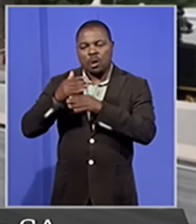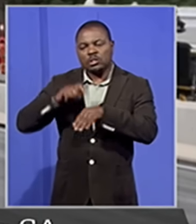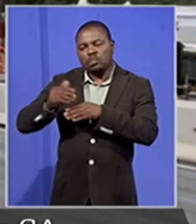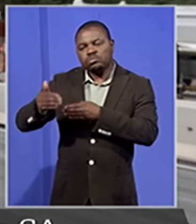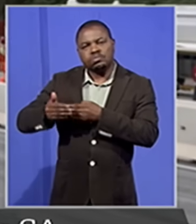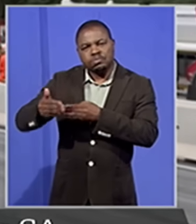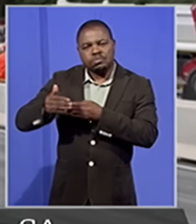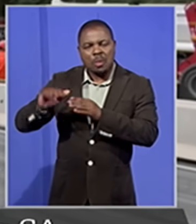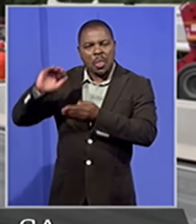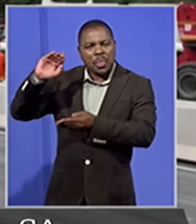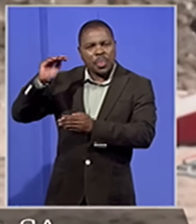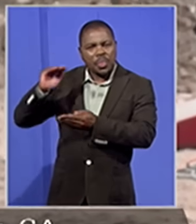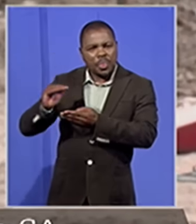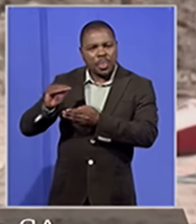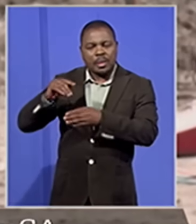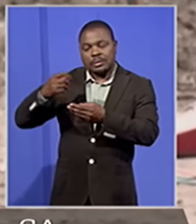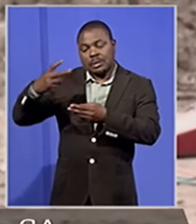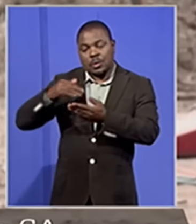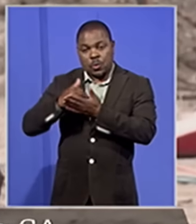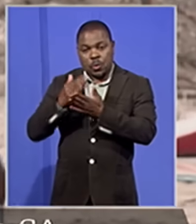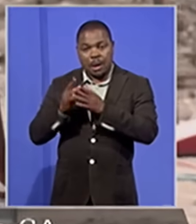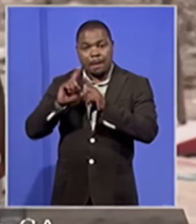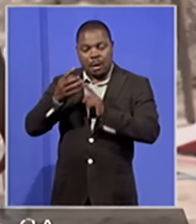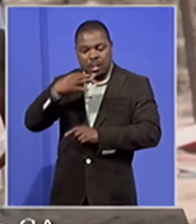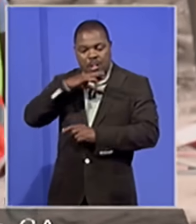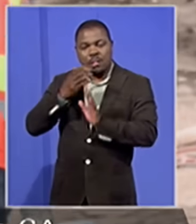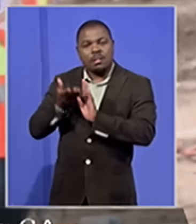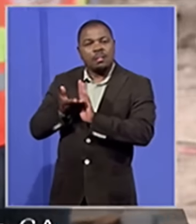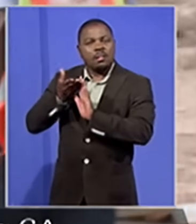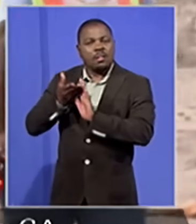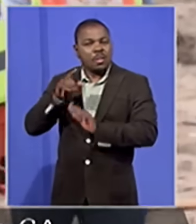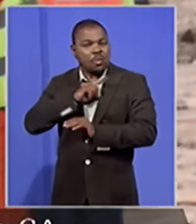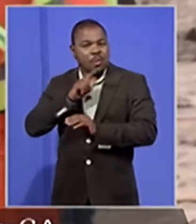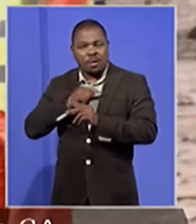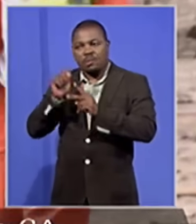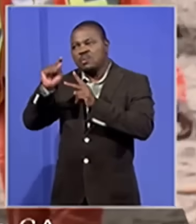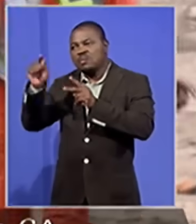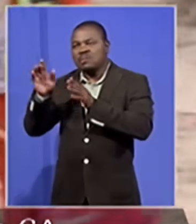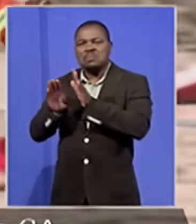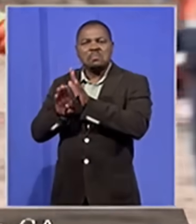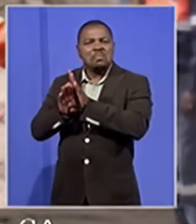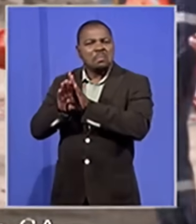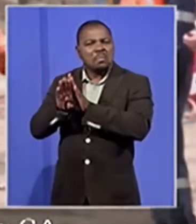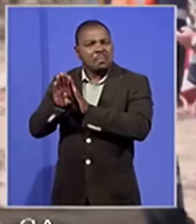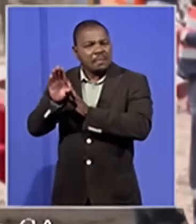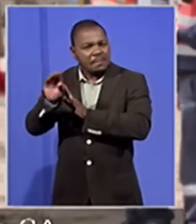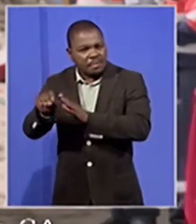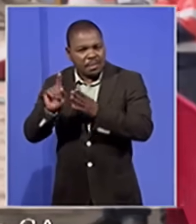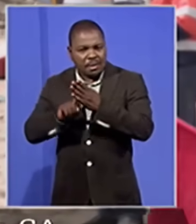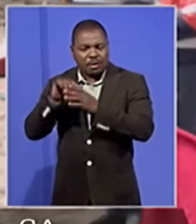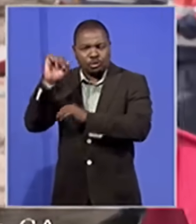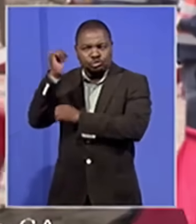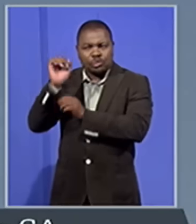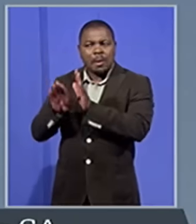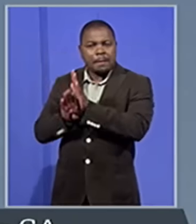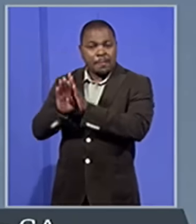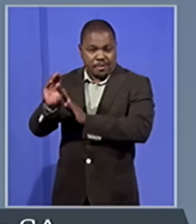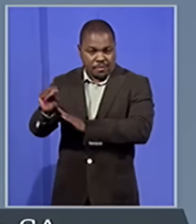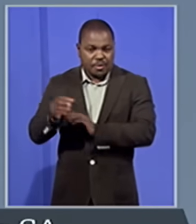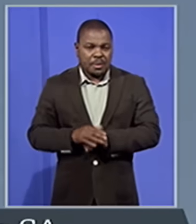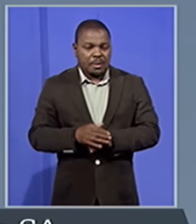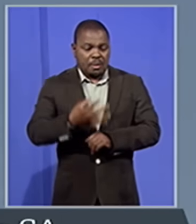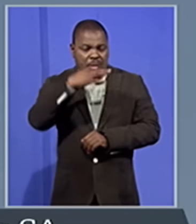e theohile kotareng ya bobedi empa meputso ile ya ketseha ka lebaka la kgolo mafapheng a mmalwa ho kenyeletsa le ya indasteri. Athe